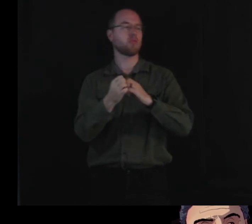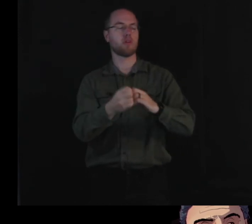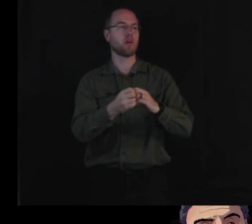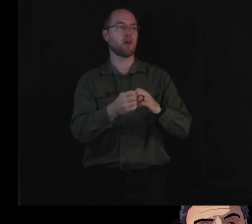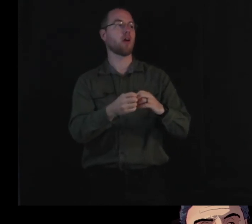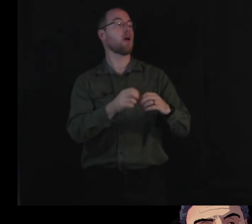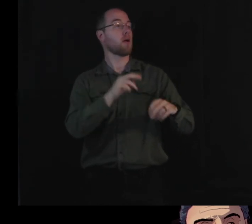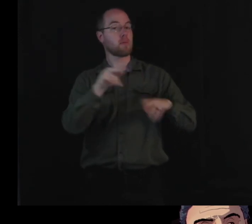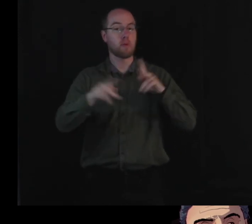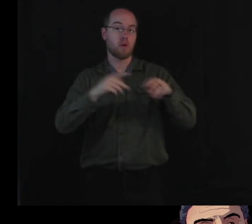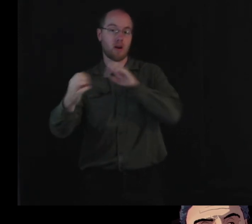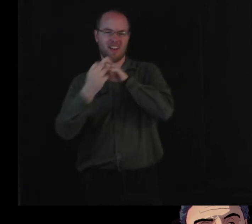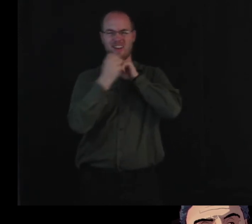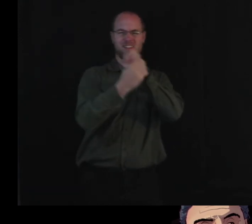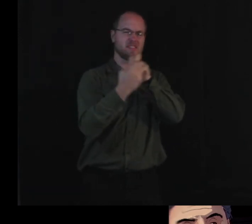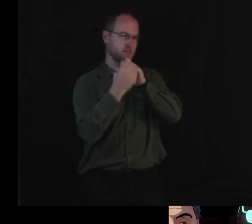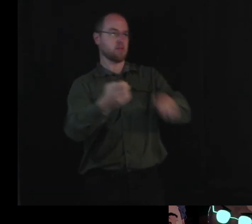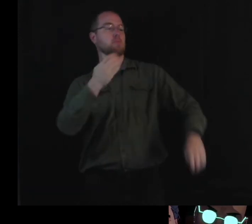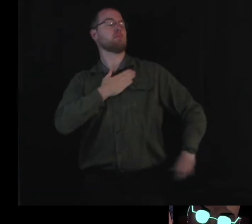mine, too.